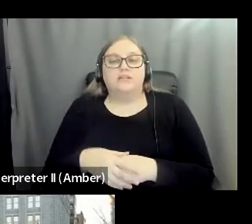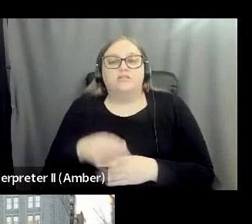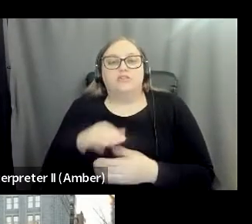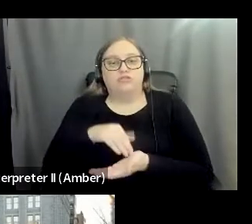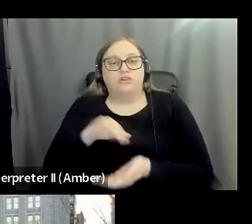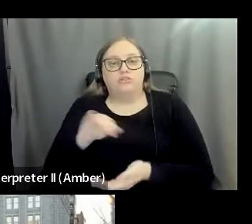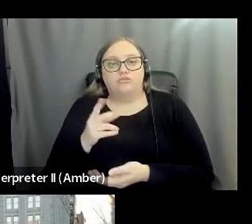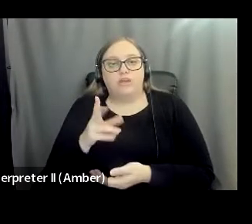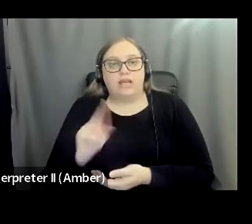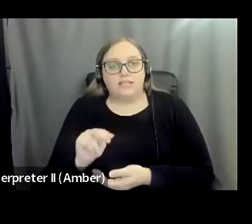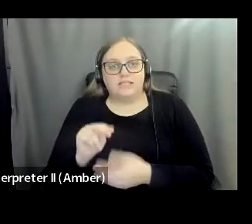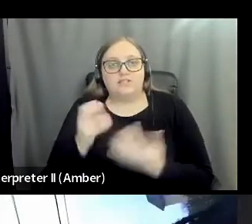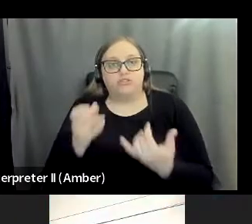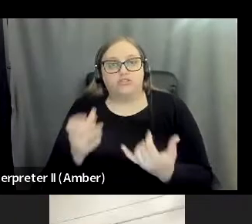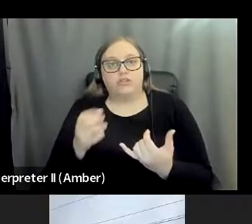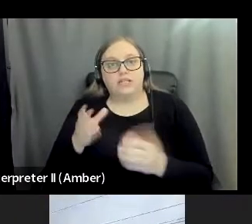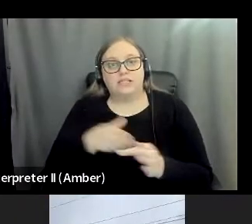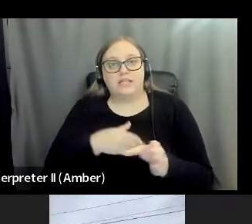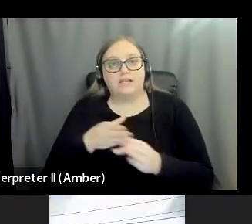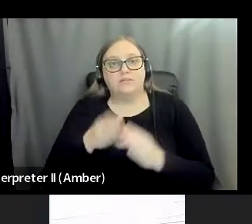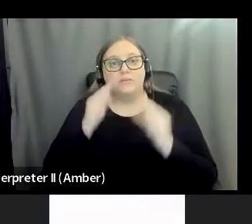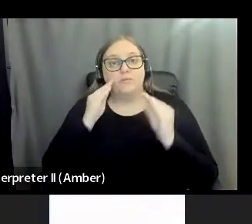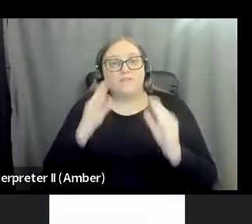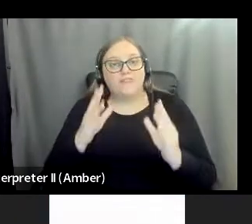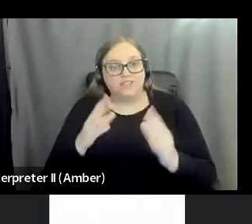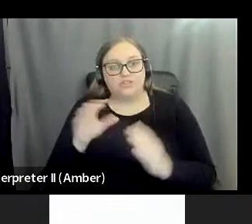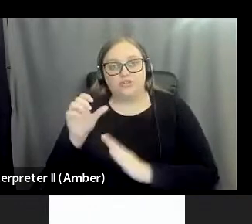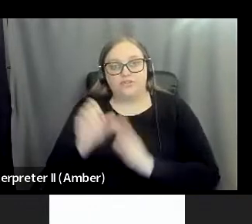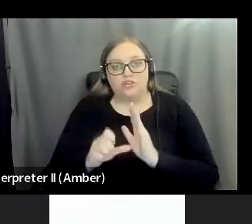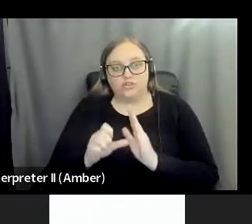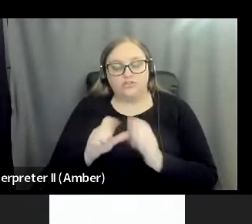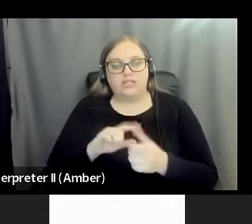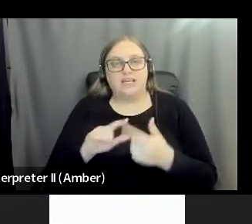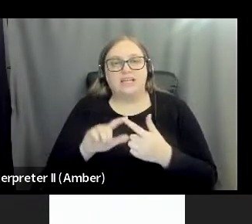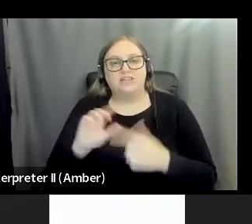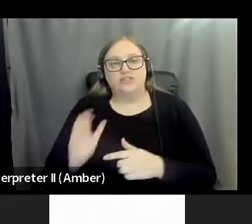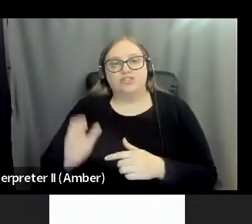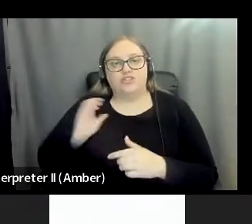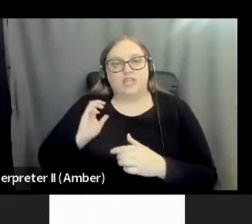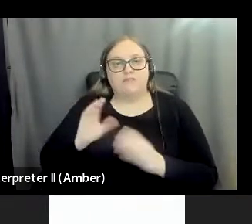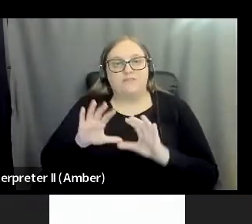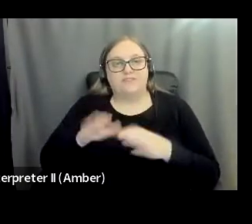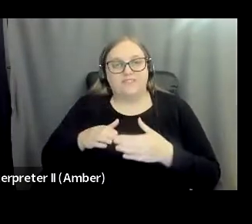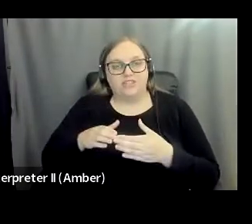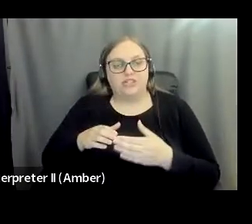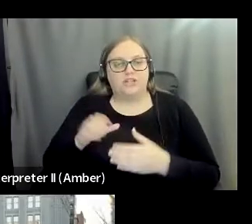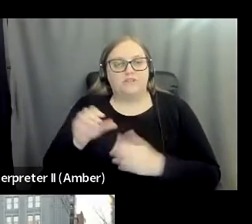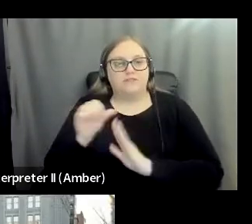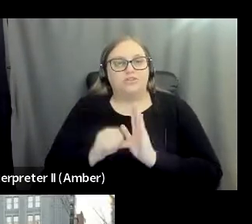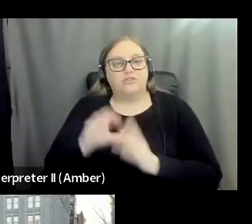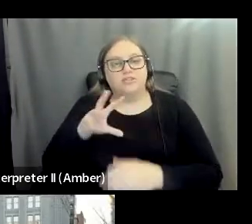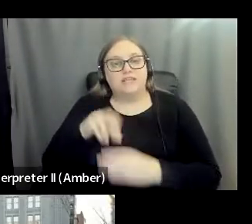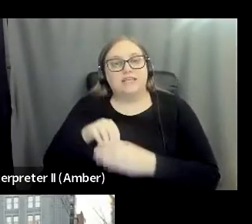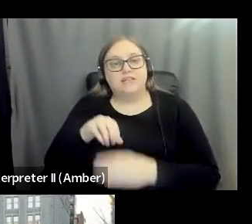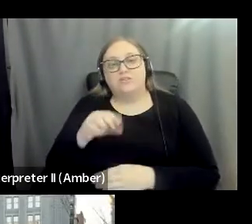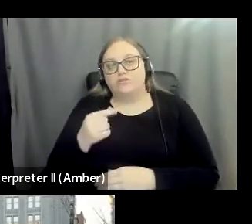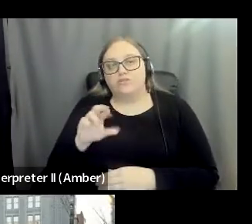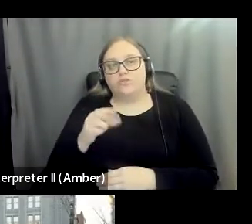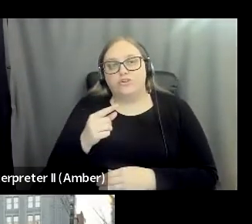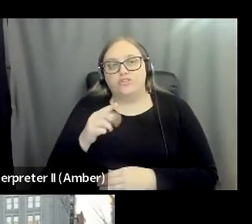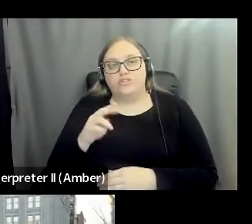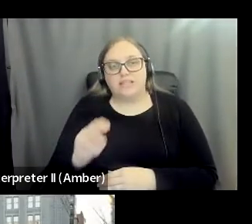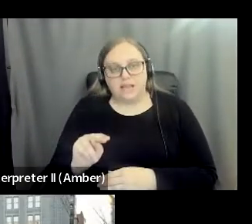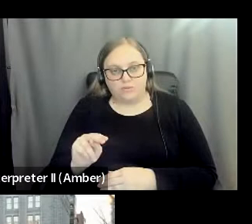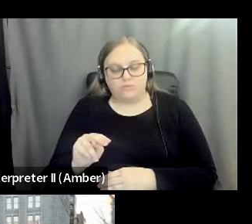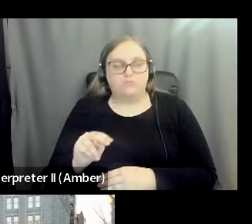Jackson currently is a professor of surgery and chief of division of surgery at Georgetown University Hospital, and also